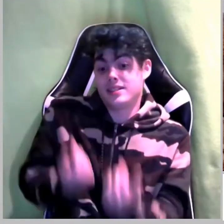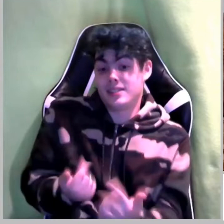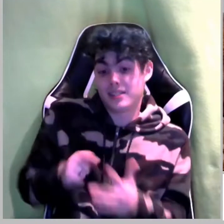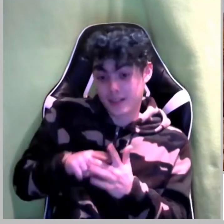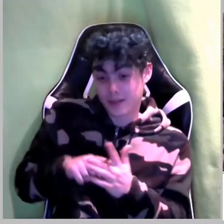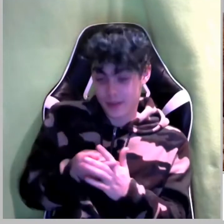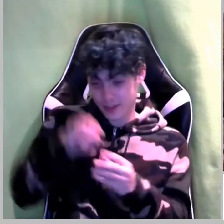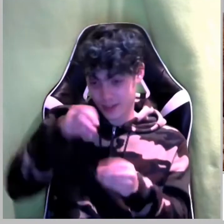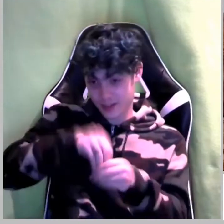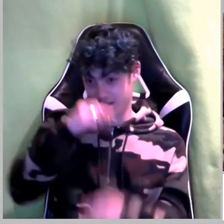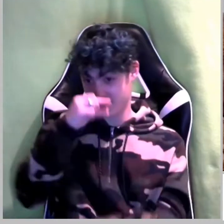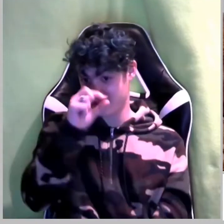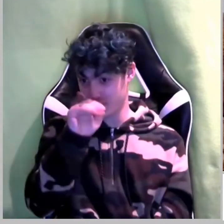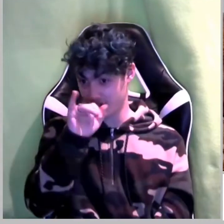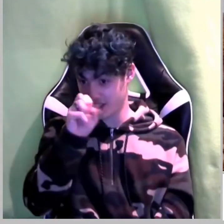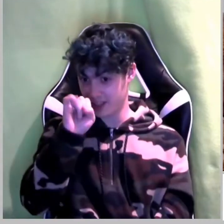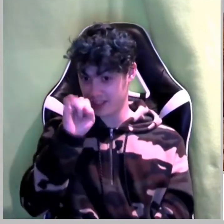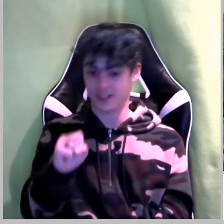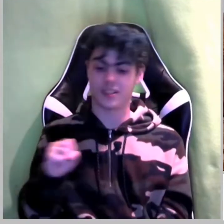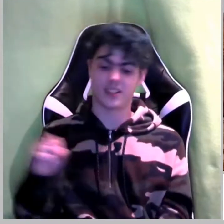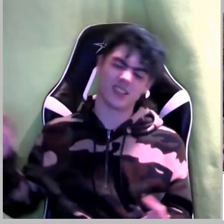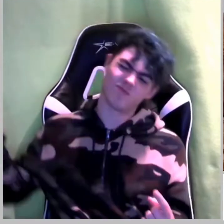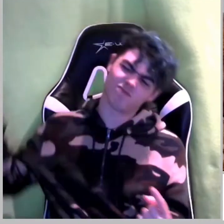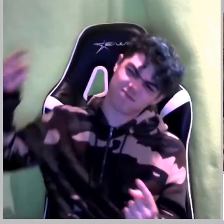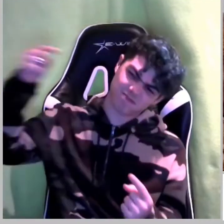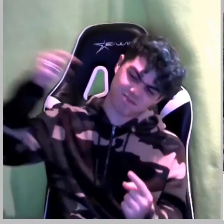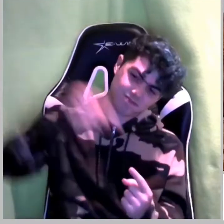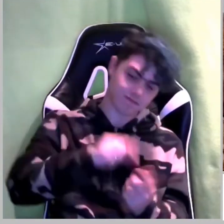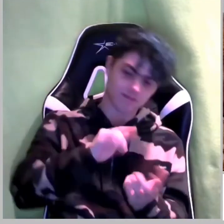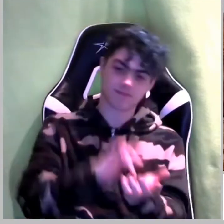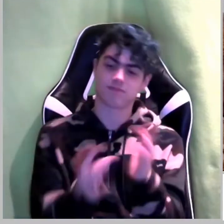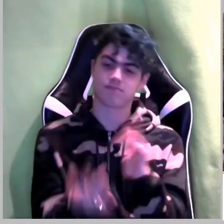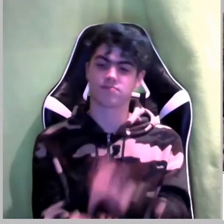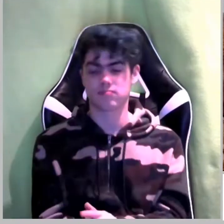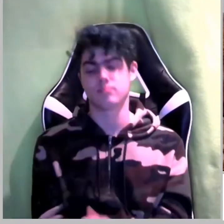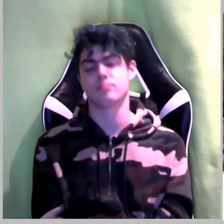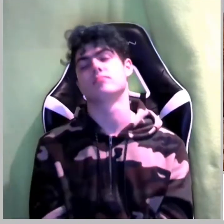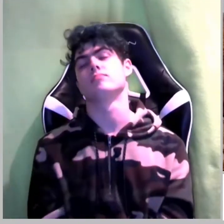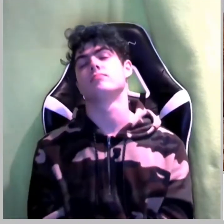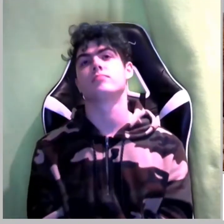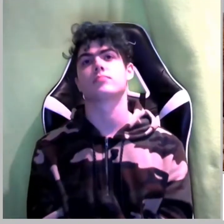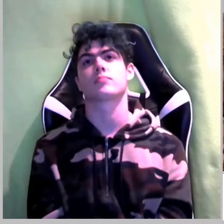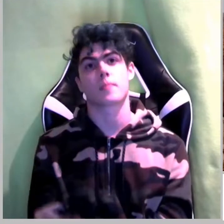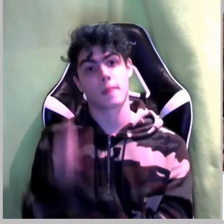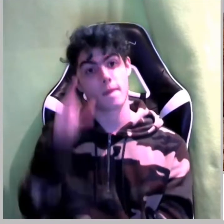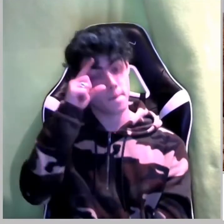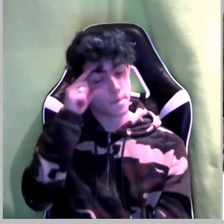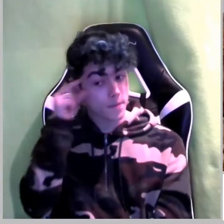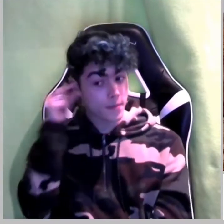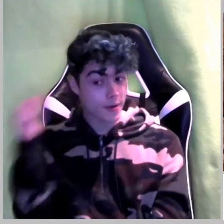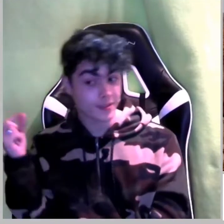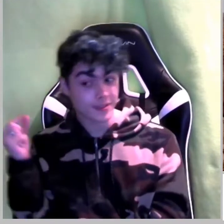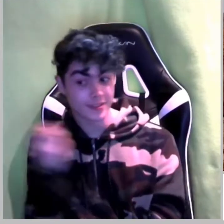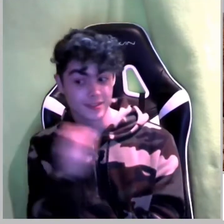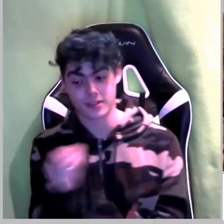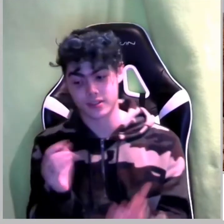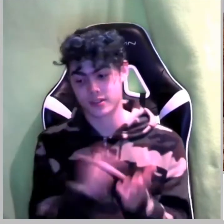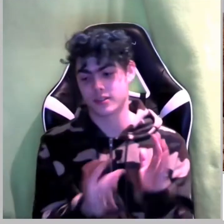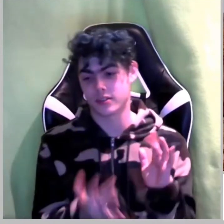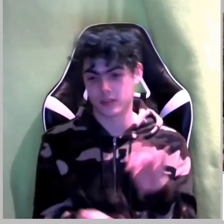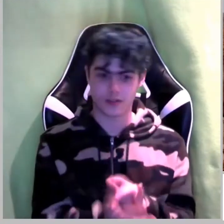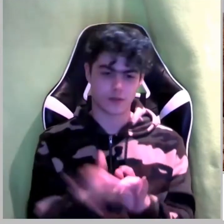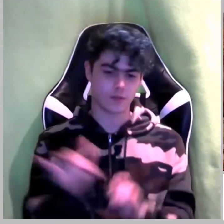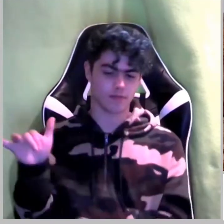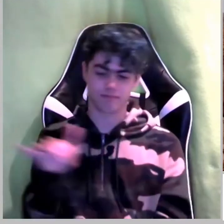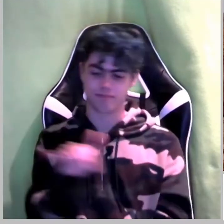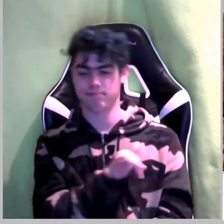ties into the Old Testament. One example is how he and Moses are alike and how they both escaped death and delivered